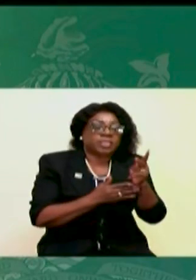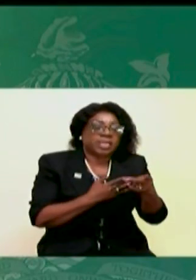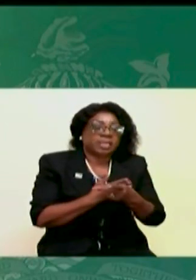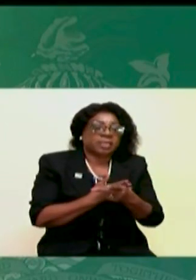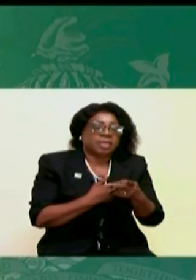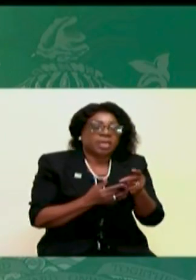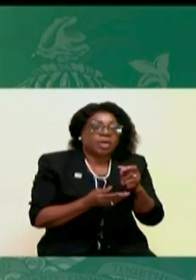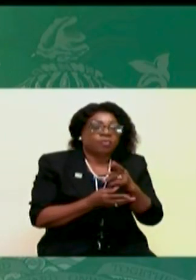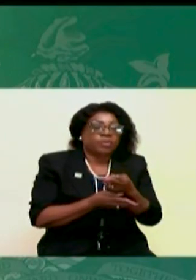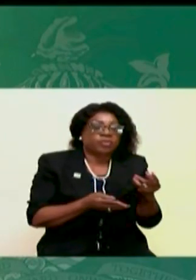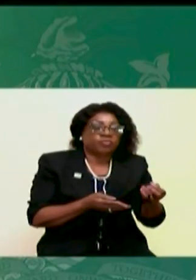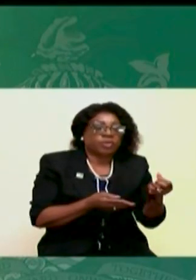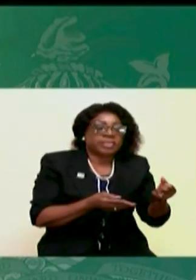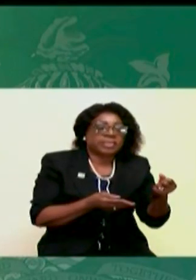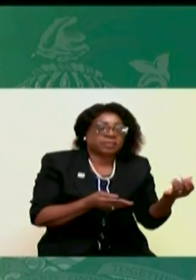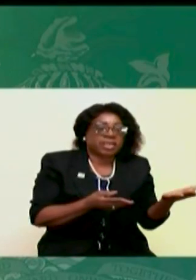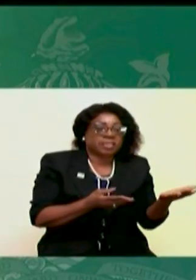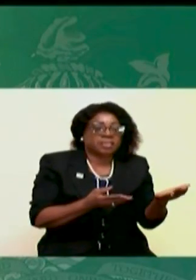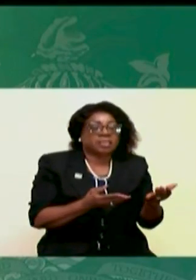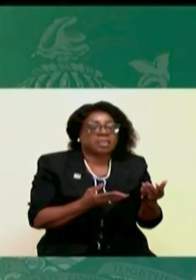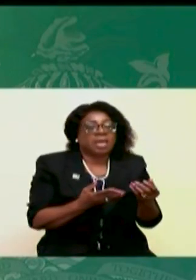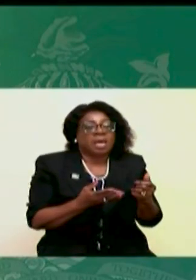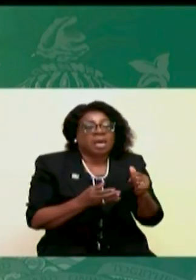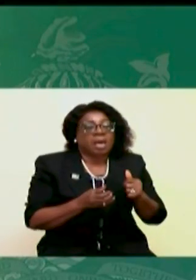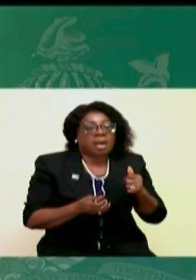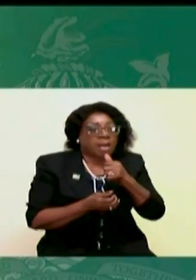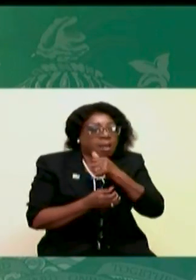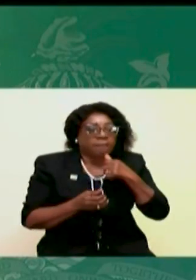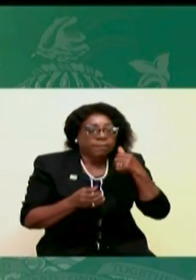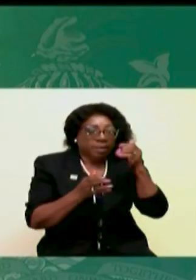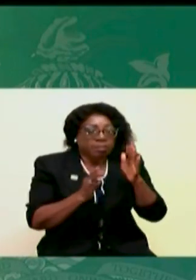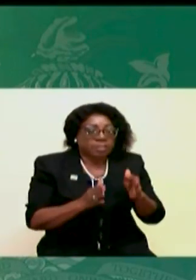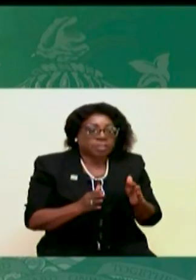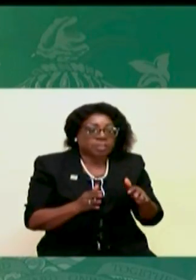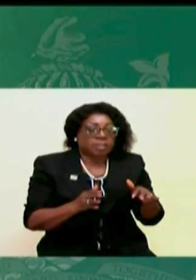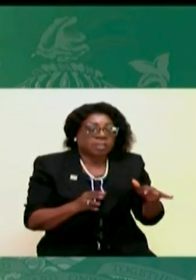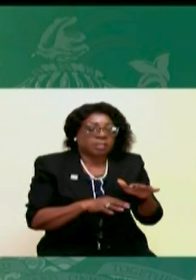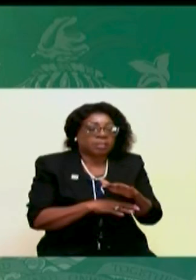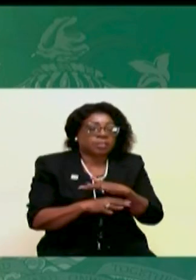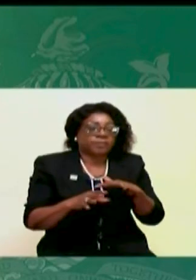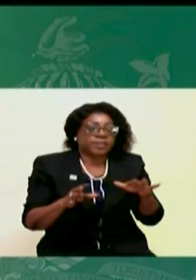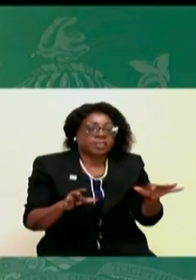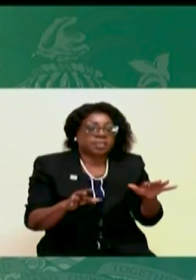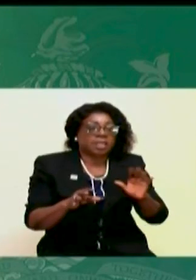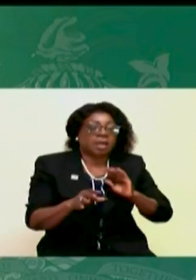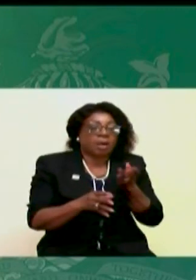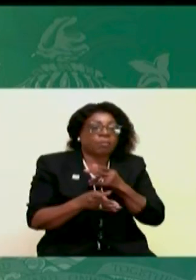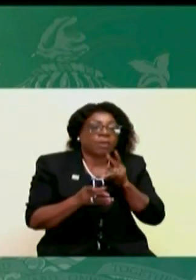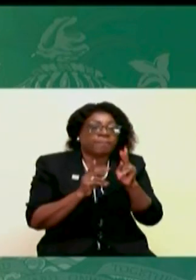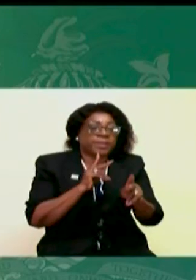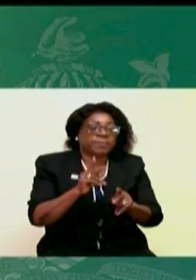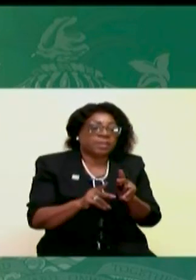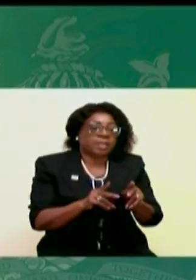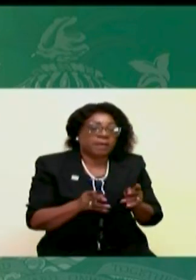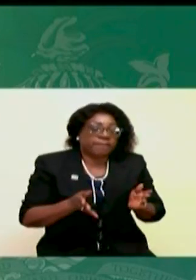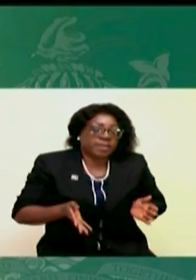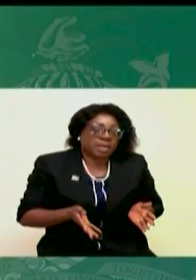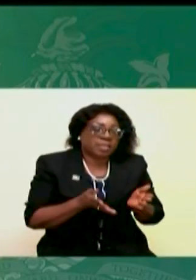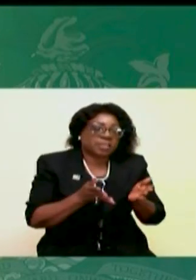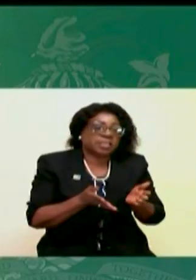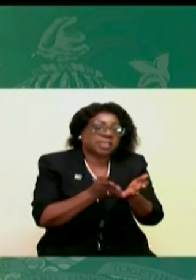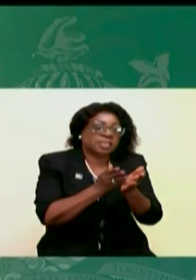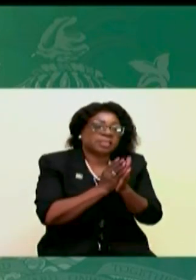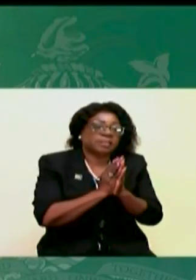resource extraction, agriculture, and conservation. Our people have been agitating for